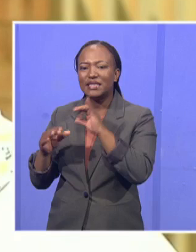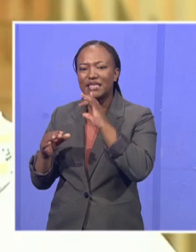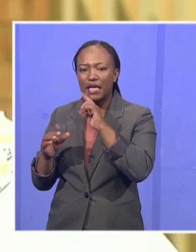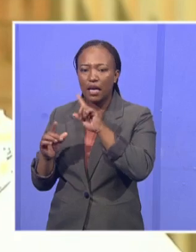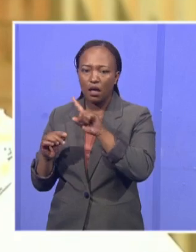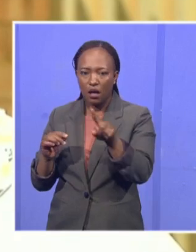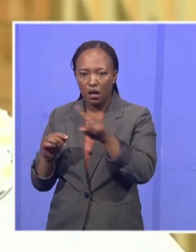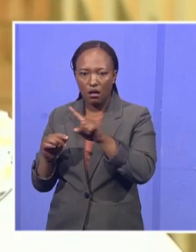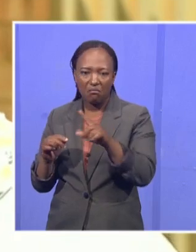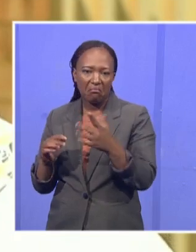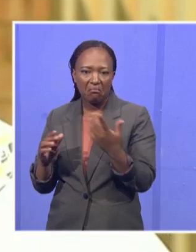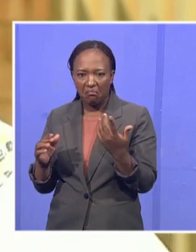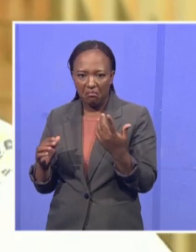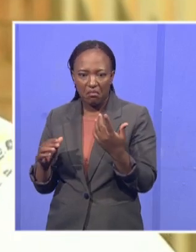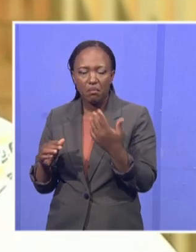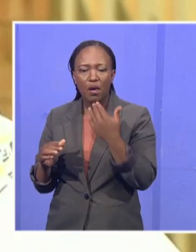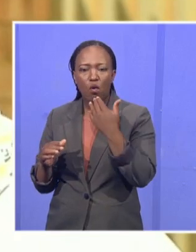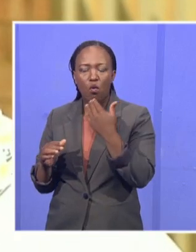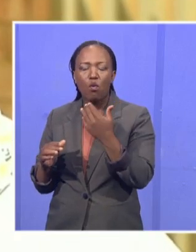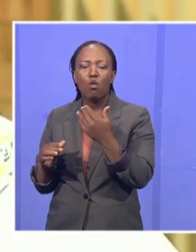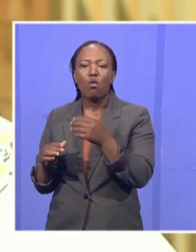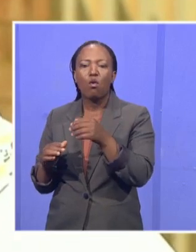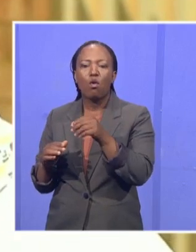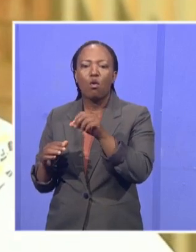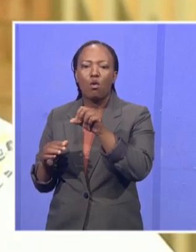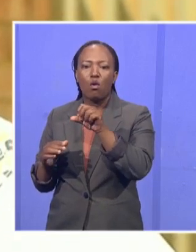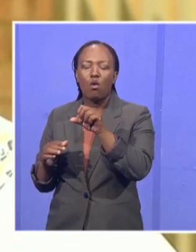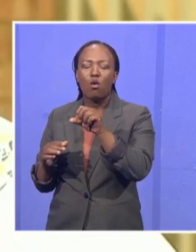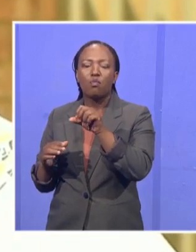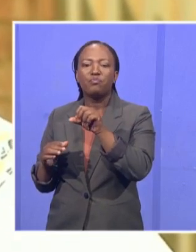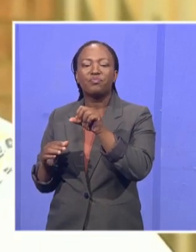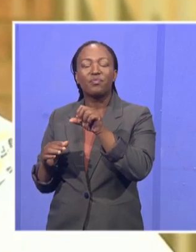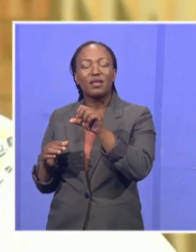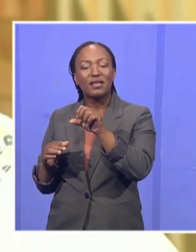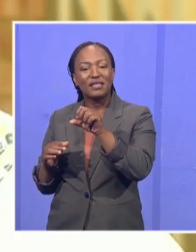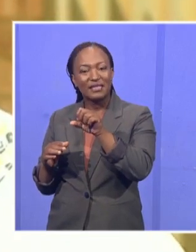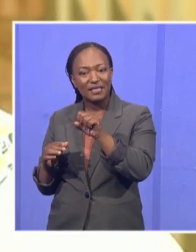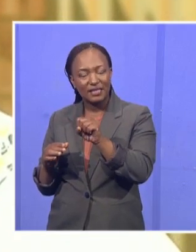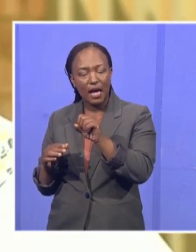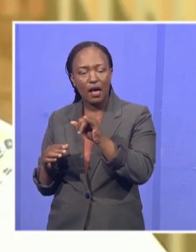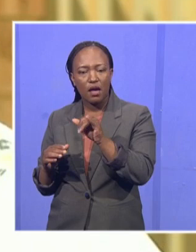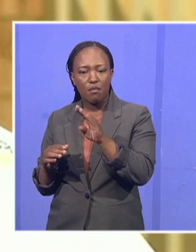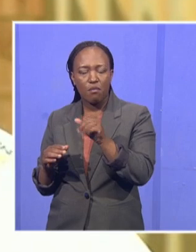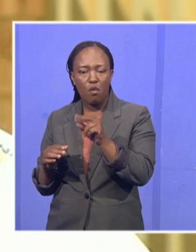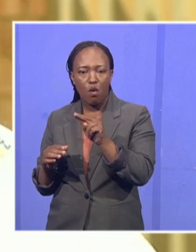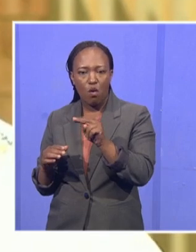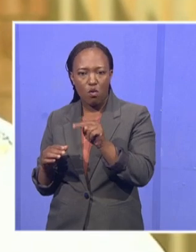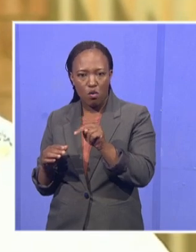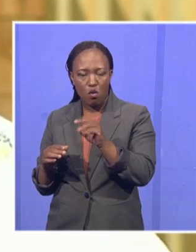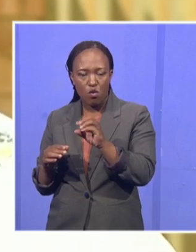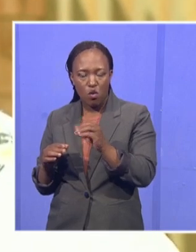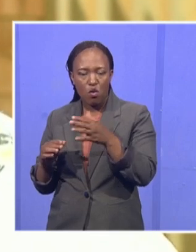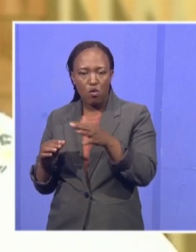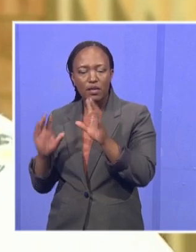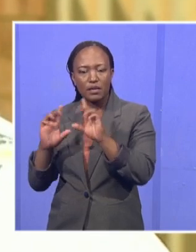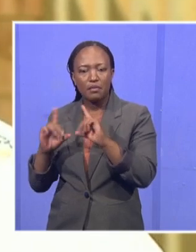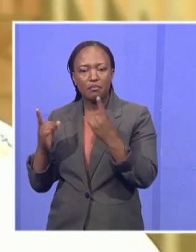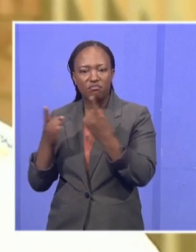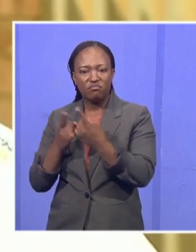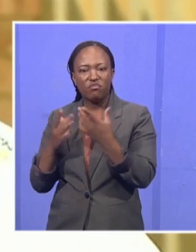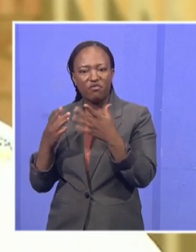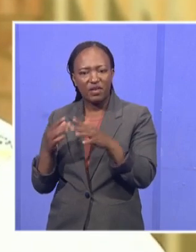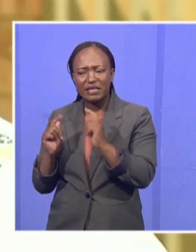Saturdays by Saibono. They did not cooperate with us, despite the fact that the department even provided them